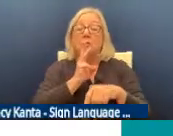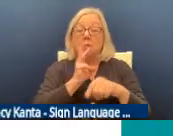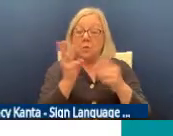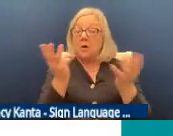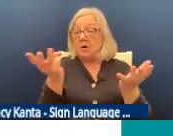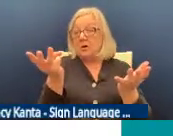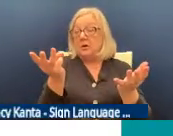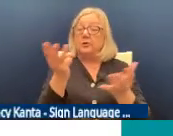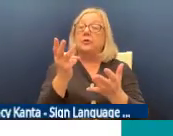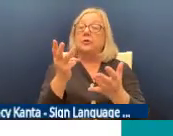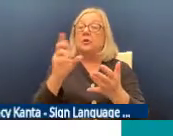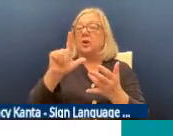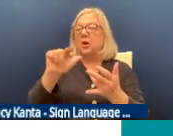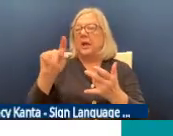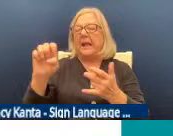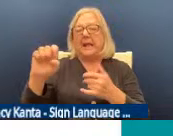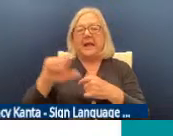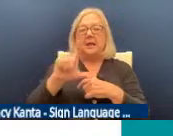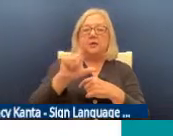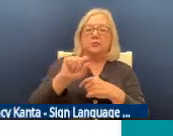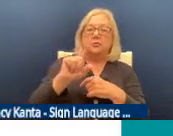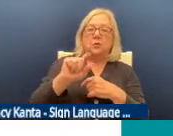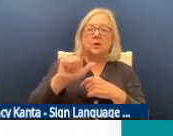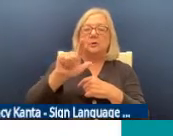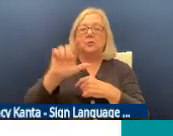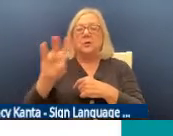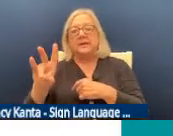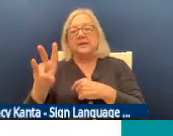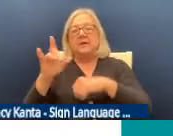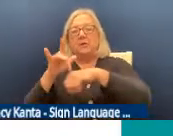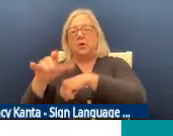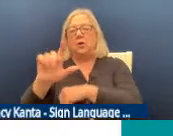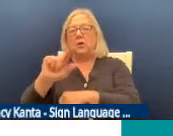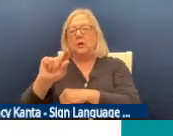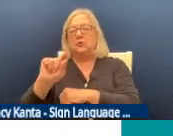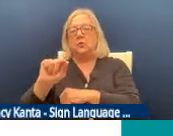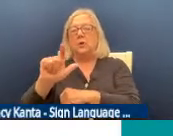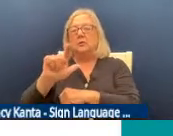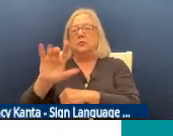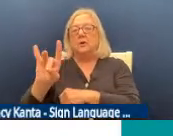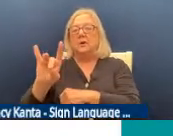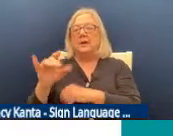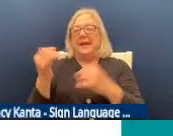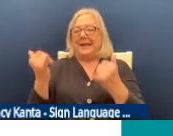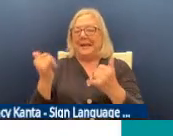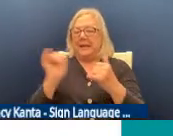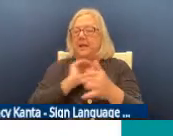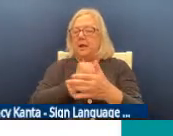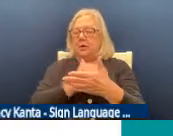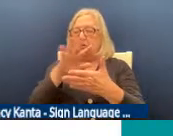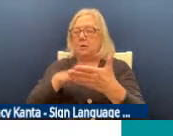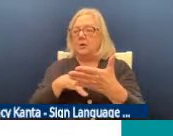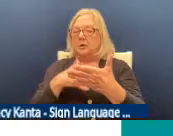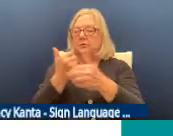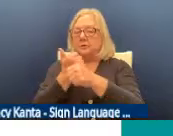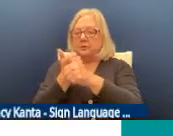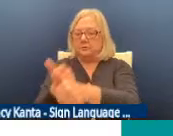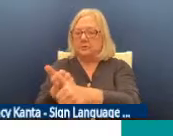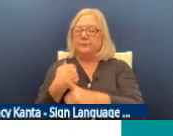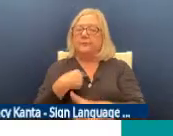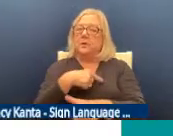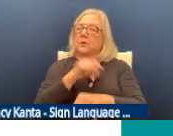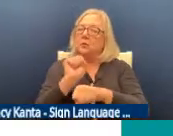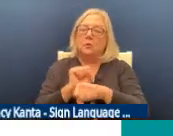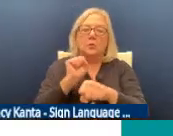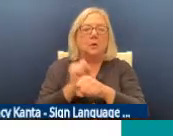late 2027, early 2028. That's our current schedule, and we are working very diligently to